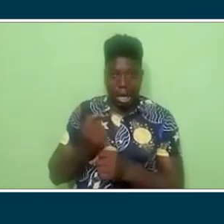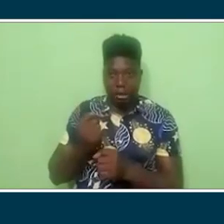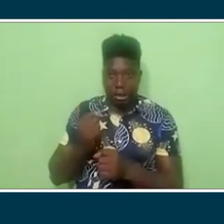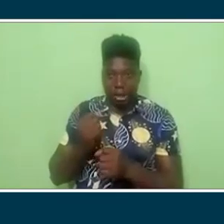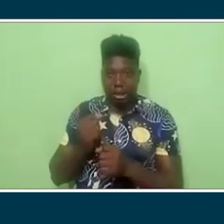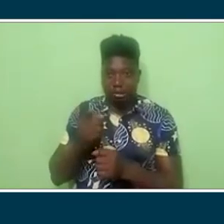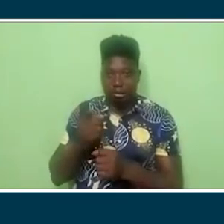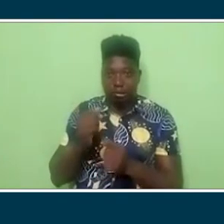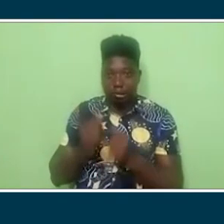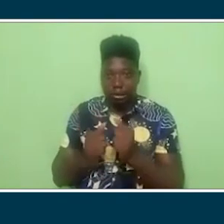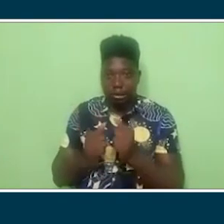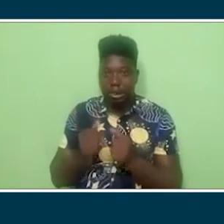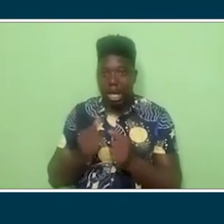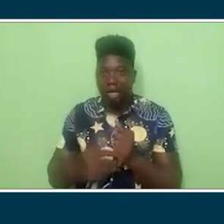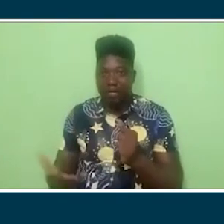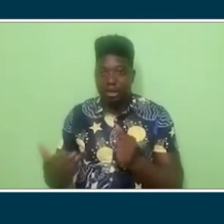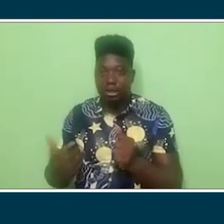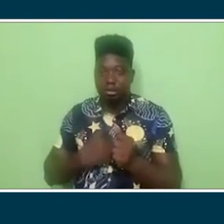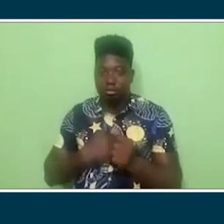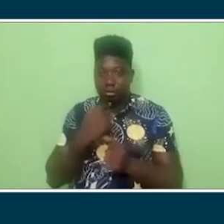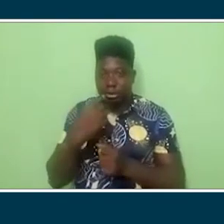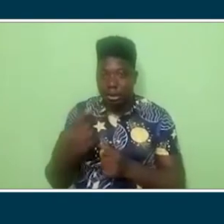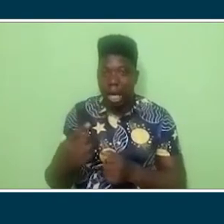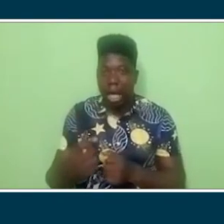going to read 5 books afterwards still, but